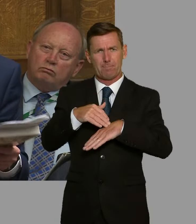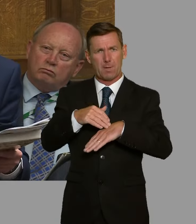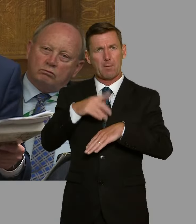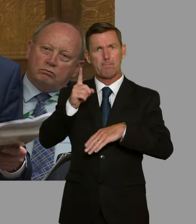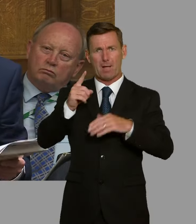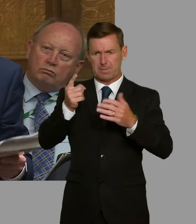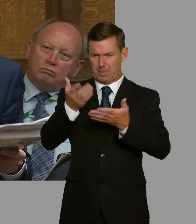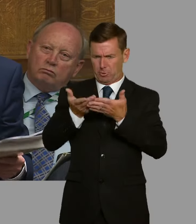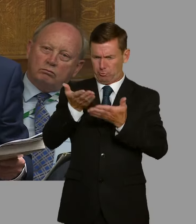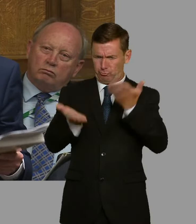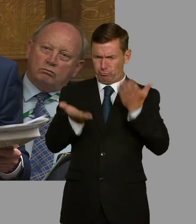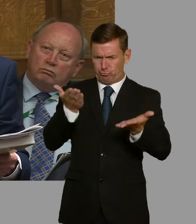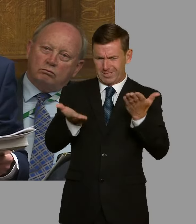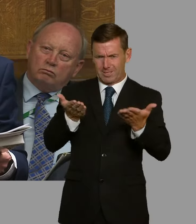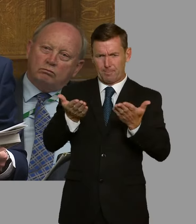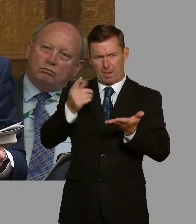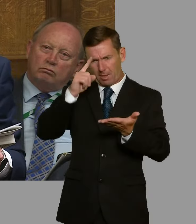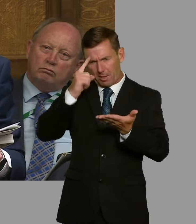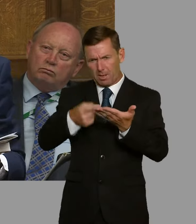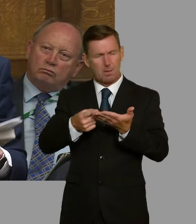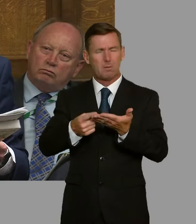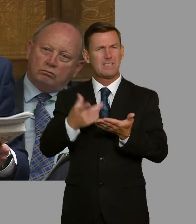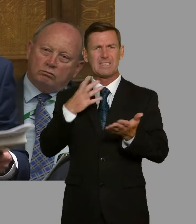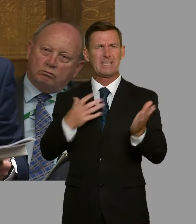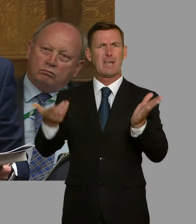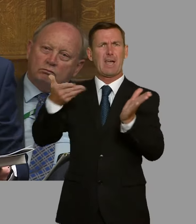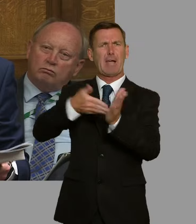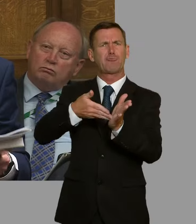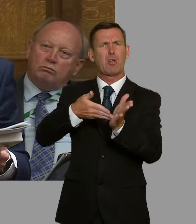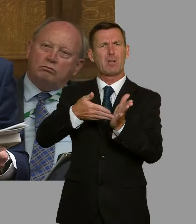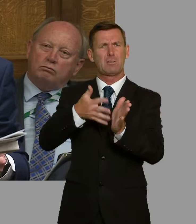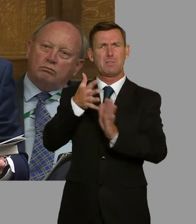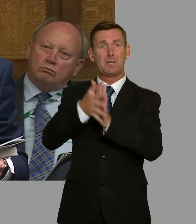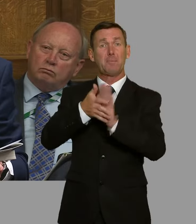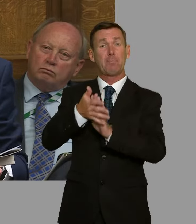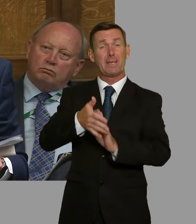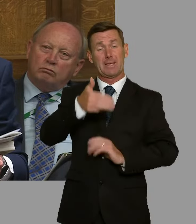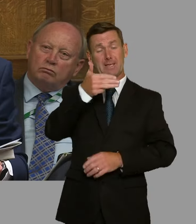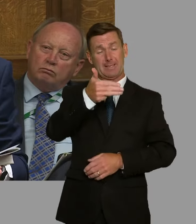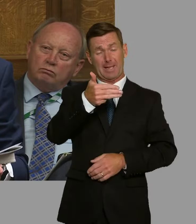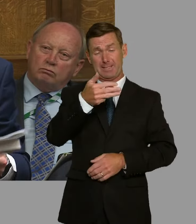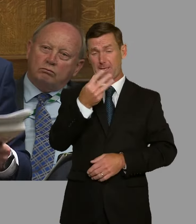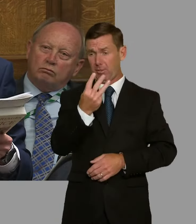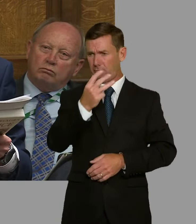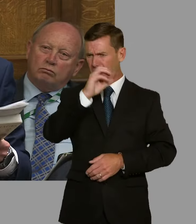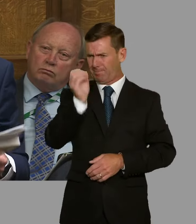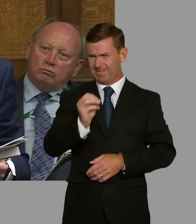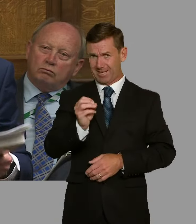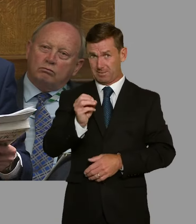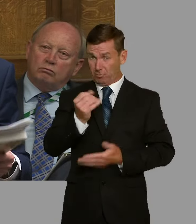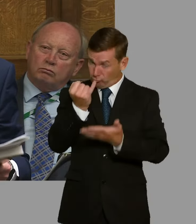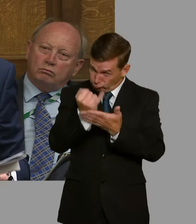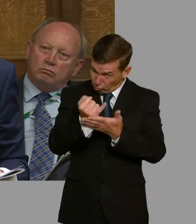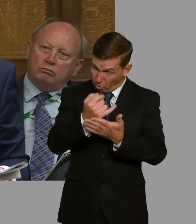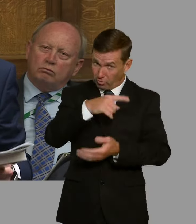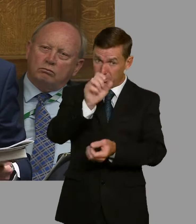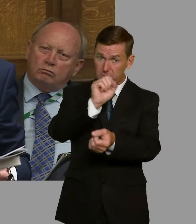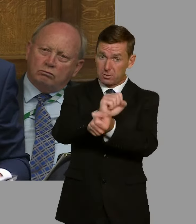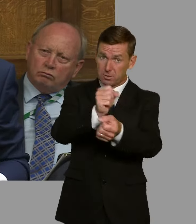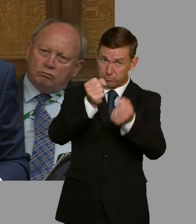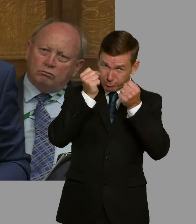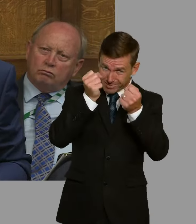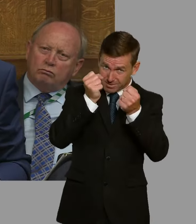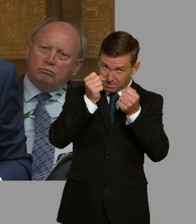that 93% of people who had been wrongfully imprisoned, often had their lives destroyed, got no